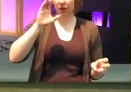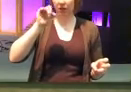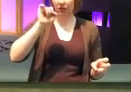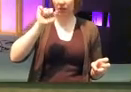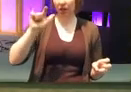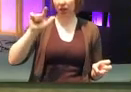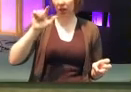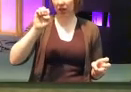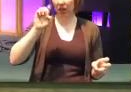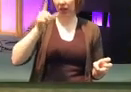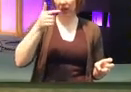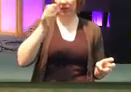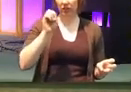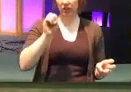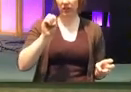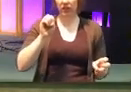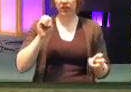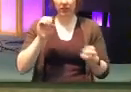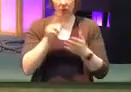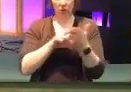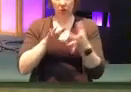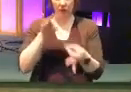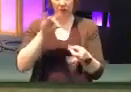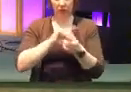Holy Spirit changes everything.